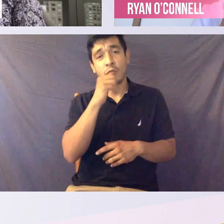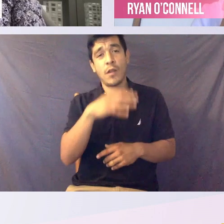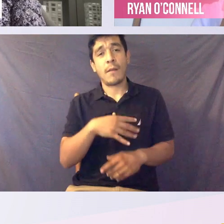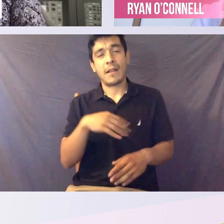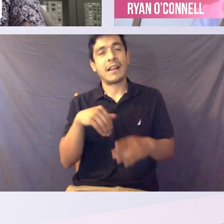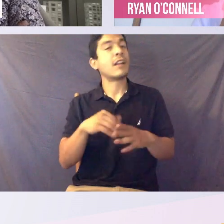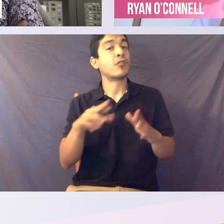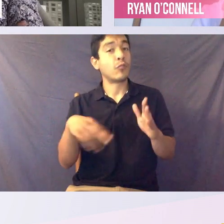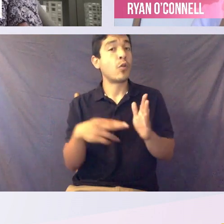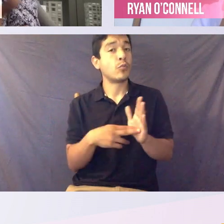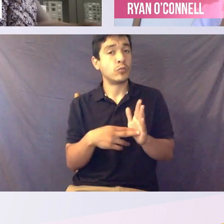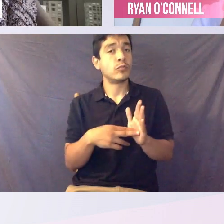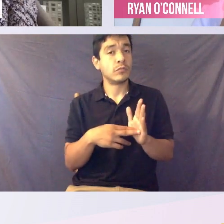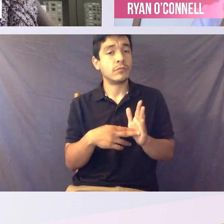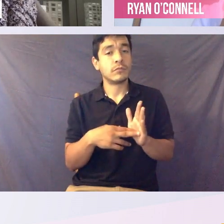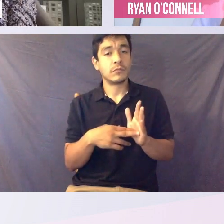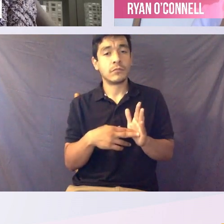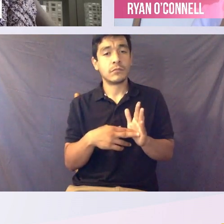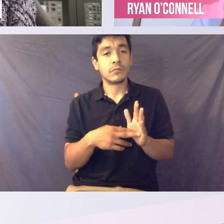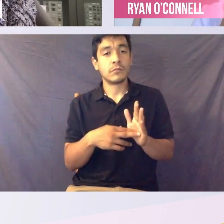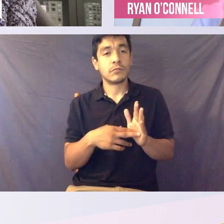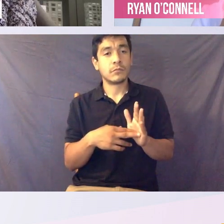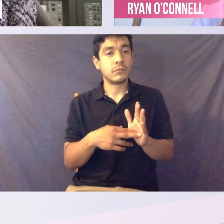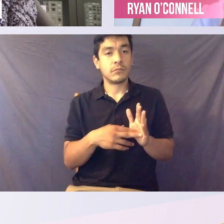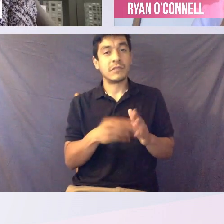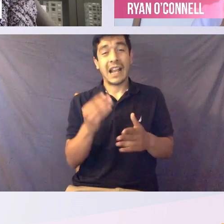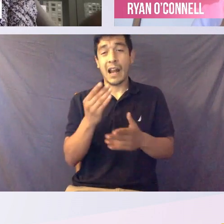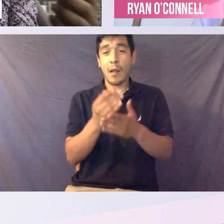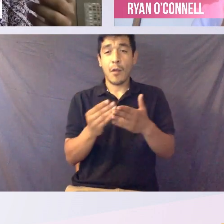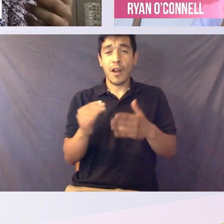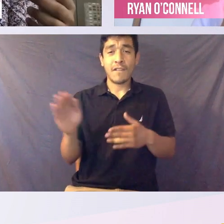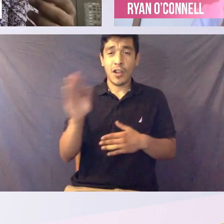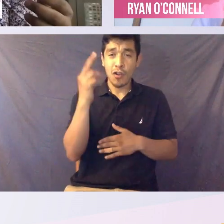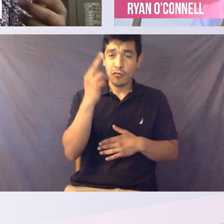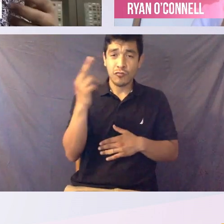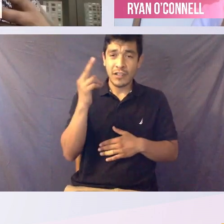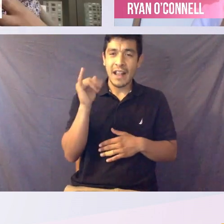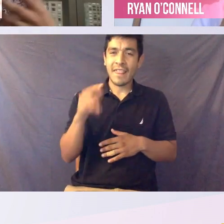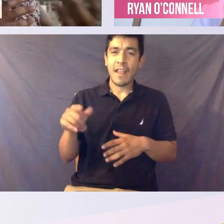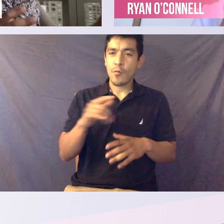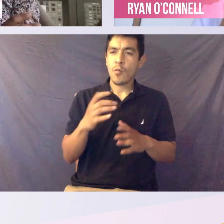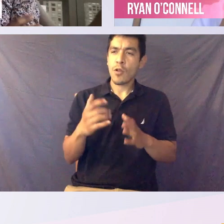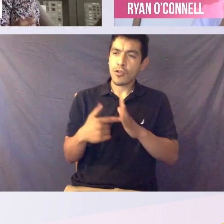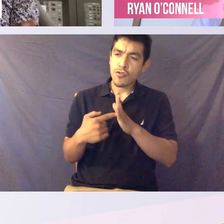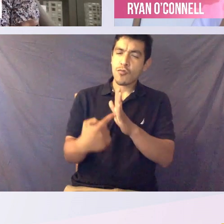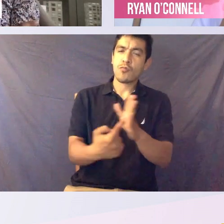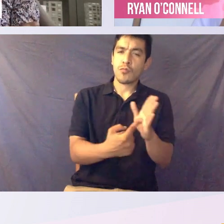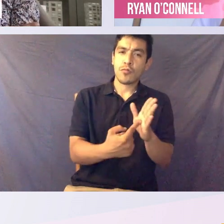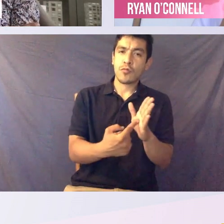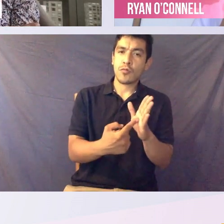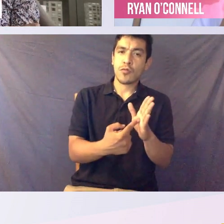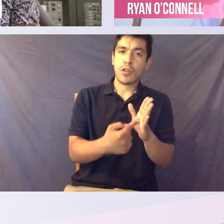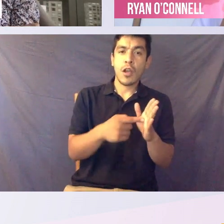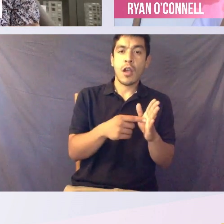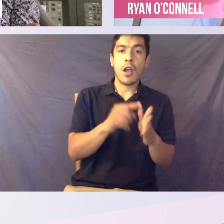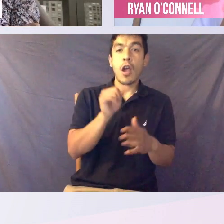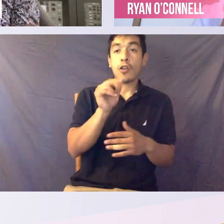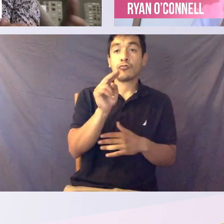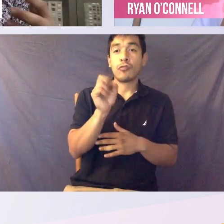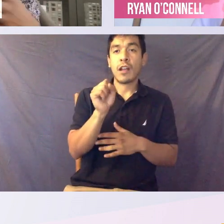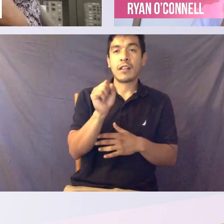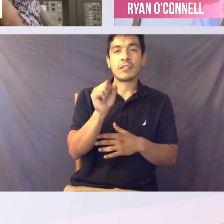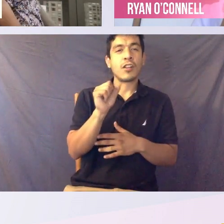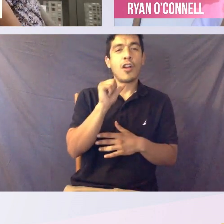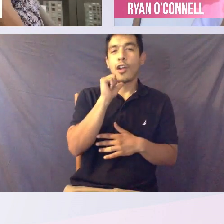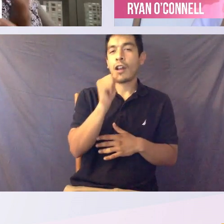roles. You know, and part of the reason that we did that was to show that, you know, queer and trans people are not a monolith,